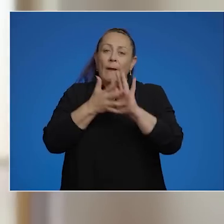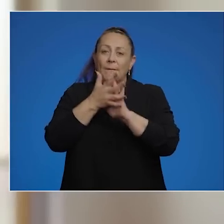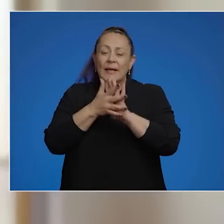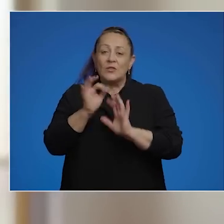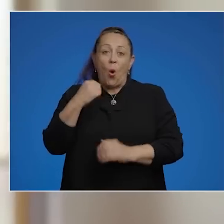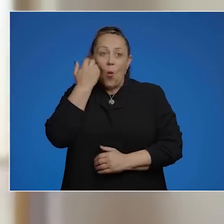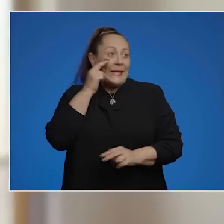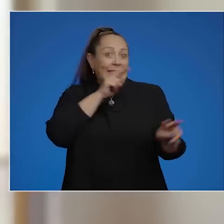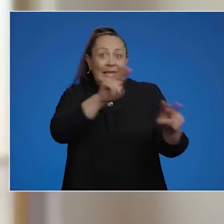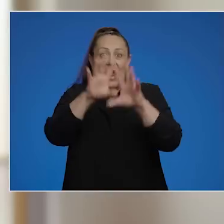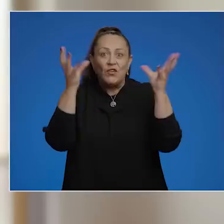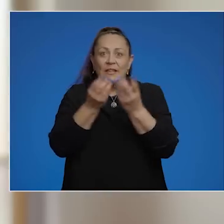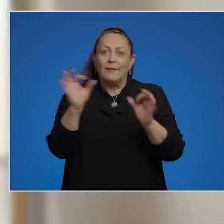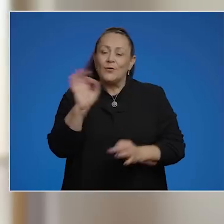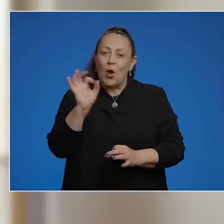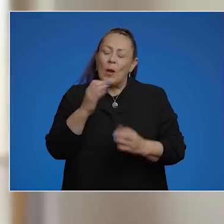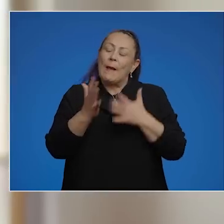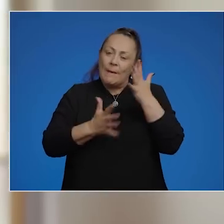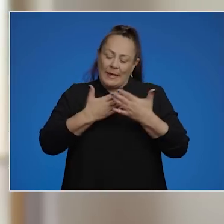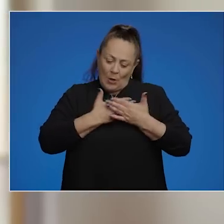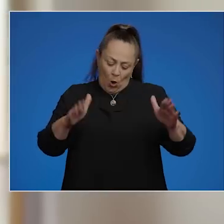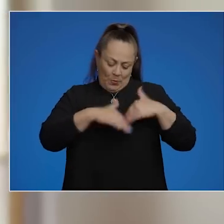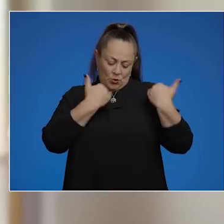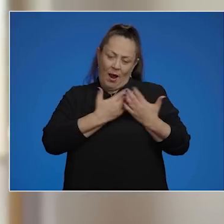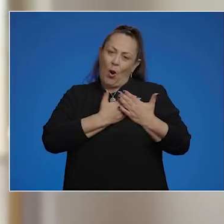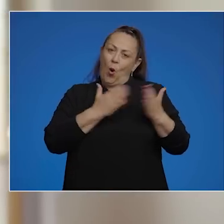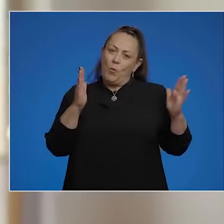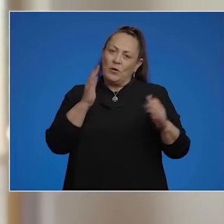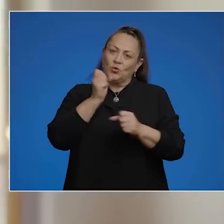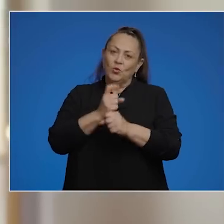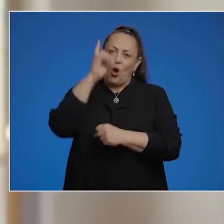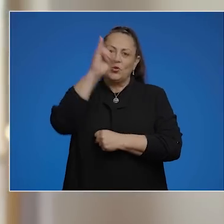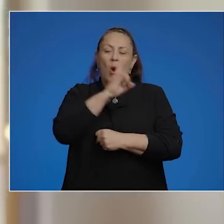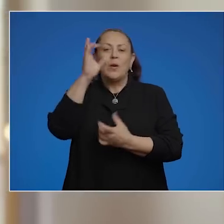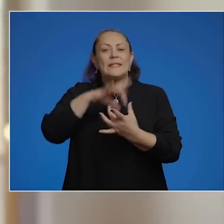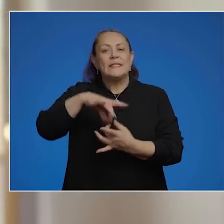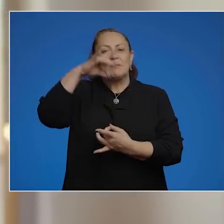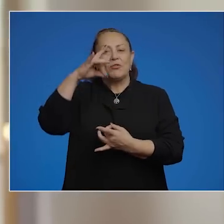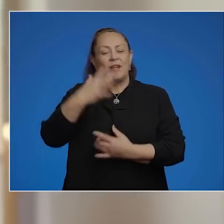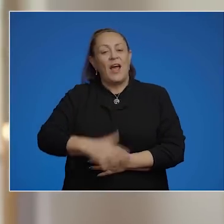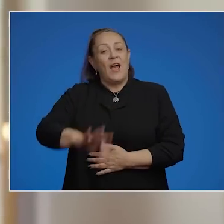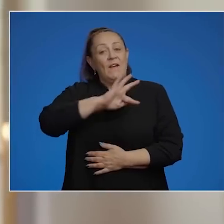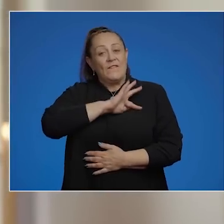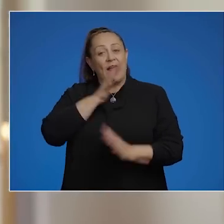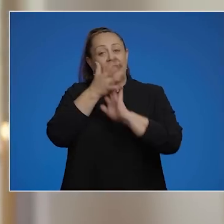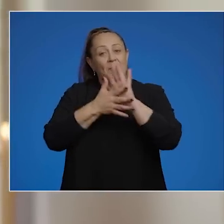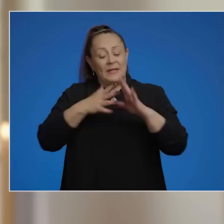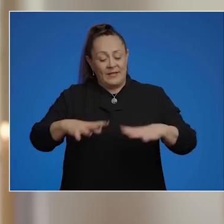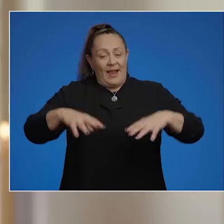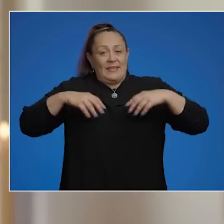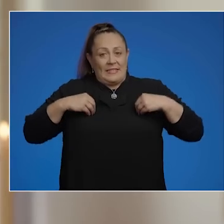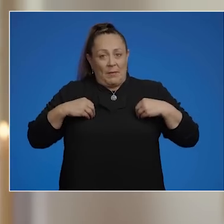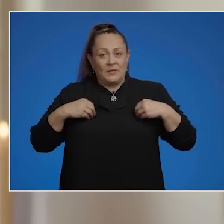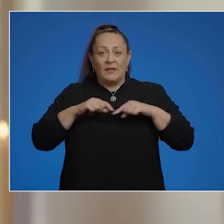always. Faith means opening our hearts to God's Holy Spirit. Faith means coming to terms